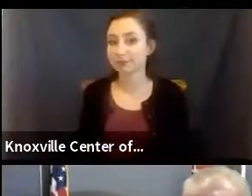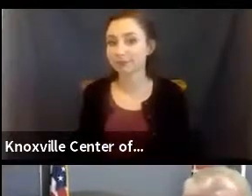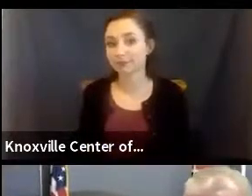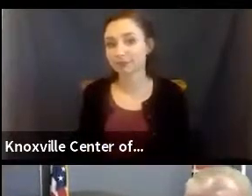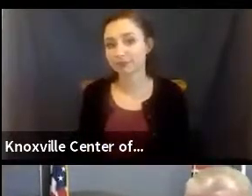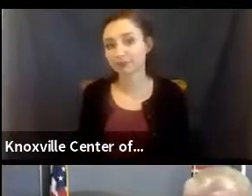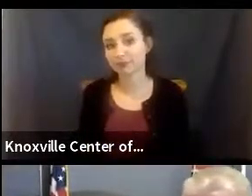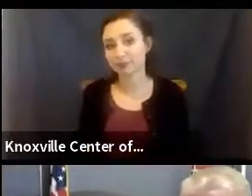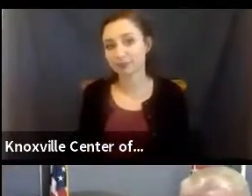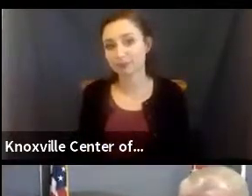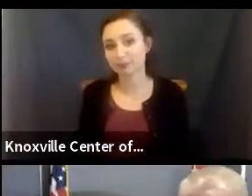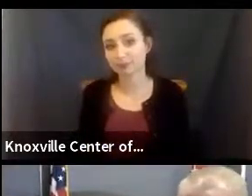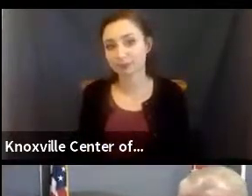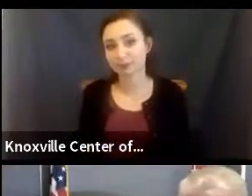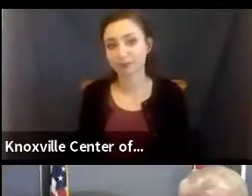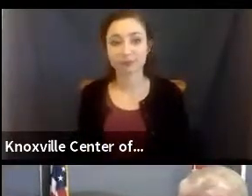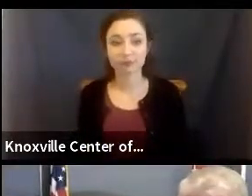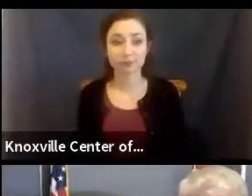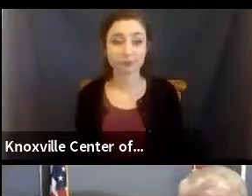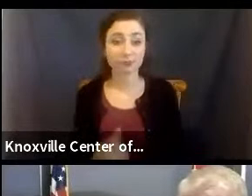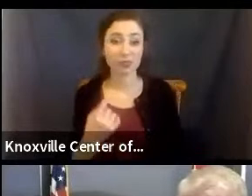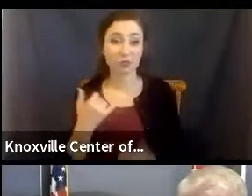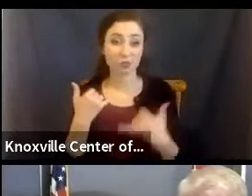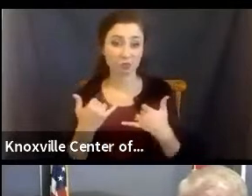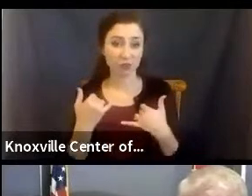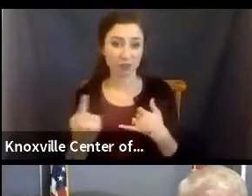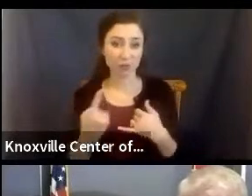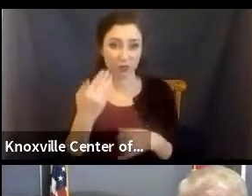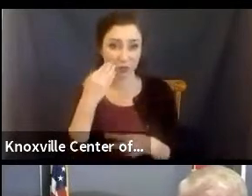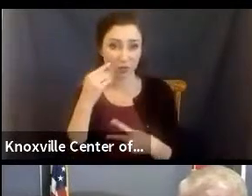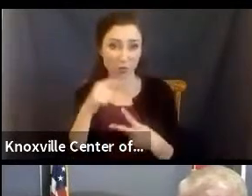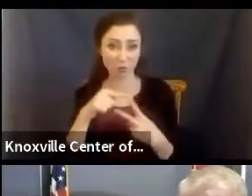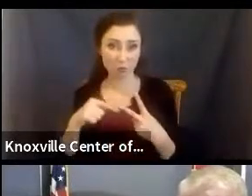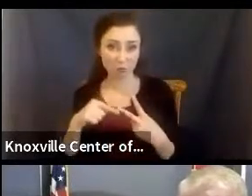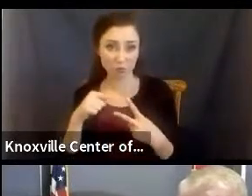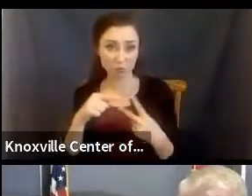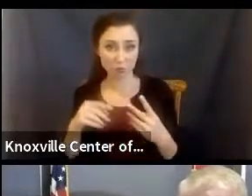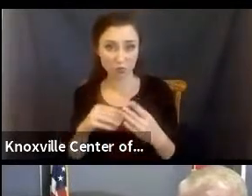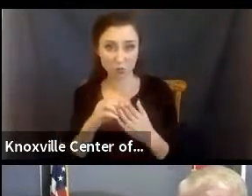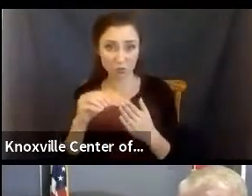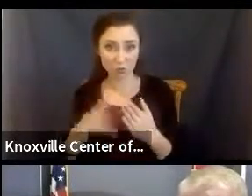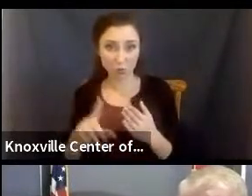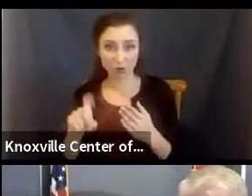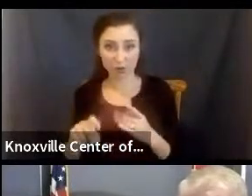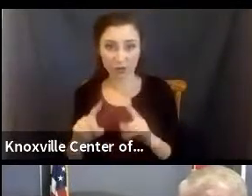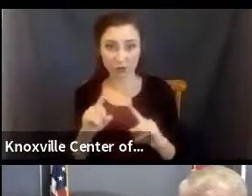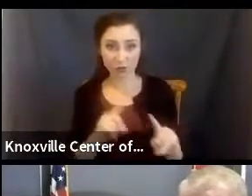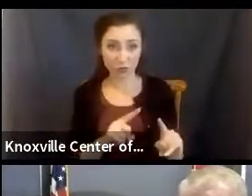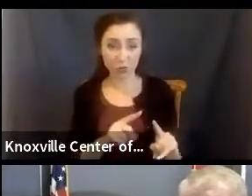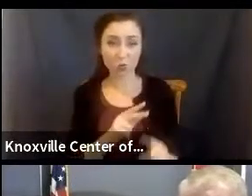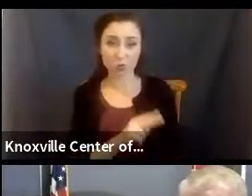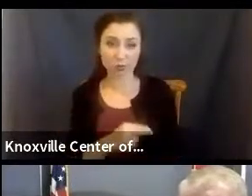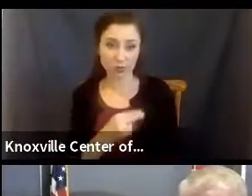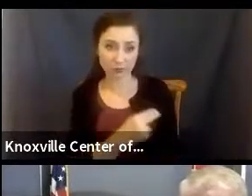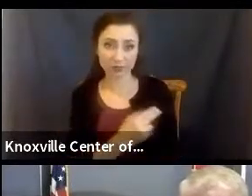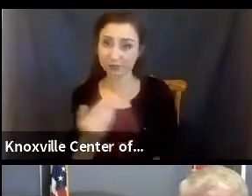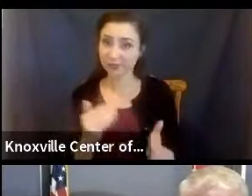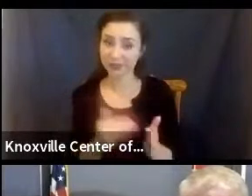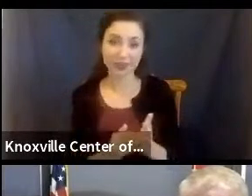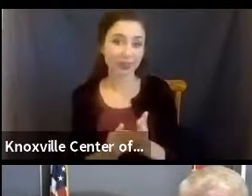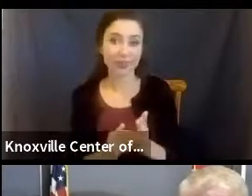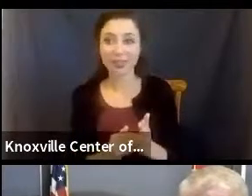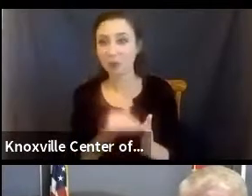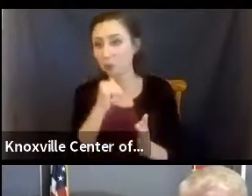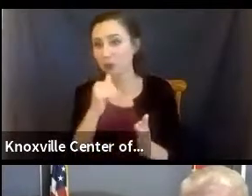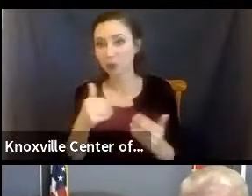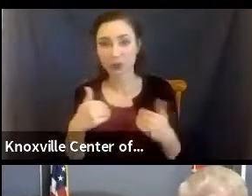We're only, at this time, we're only aware of 2 that have been admitted to the hospital. But again, we don't